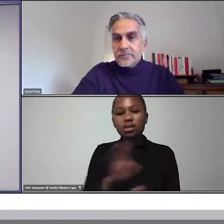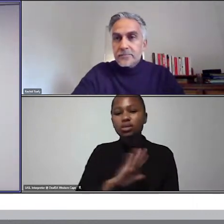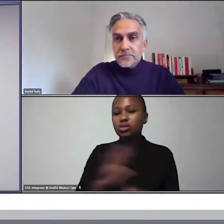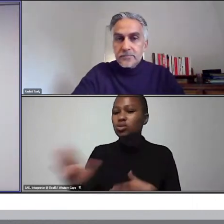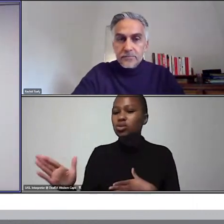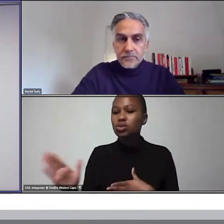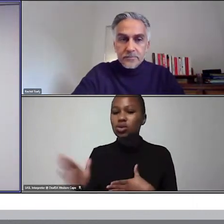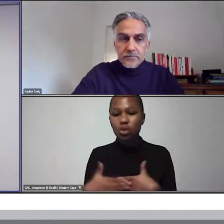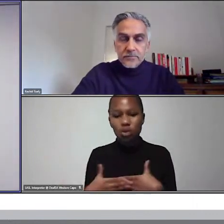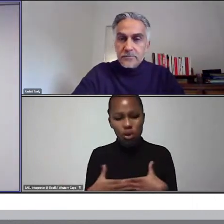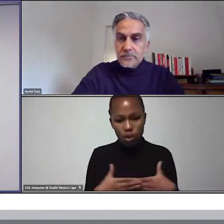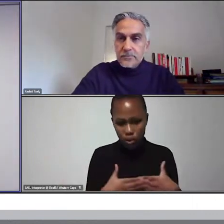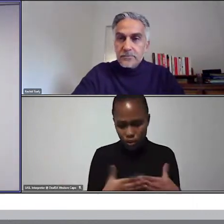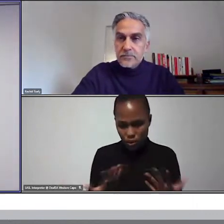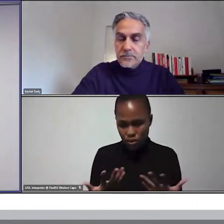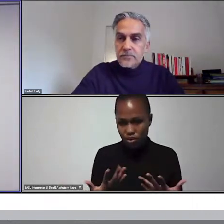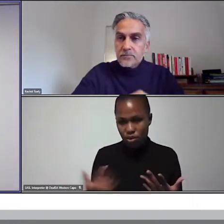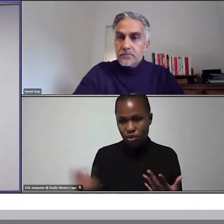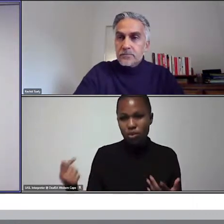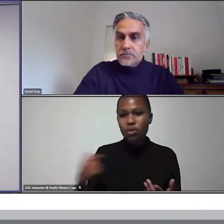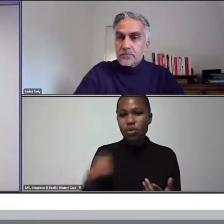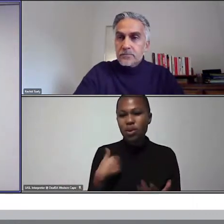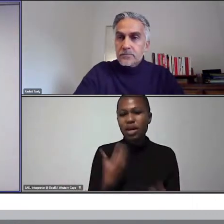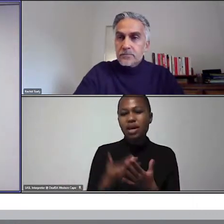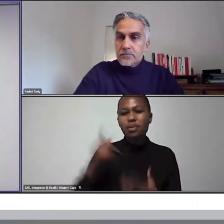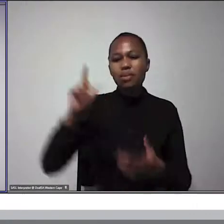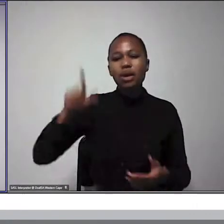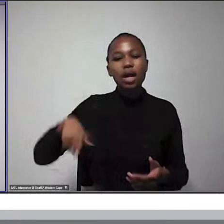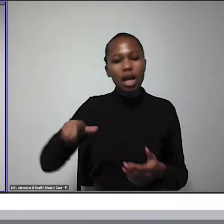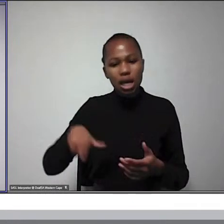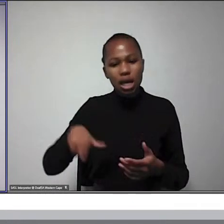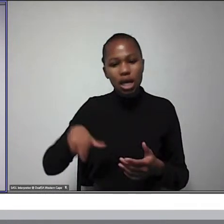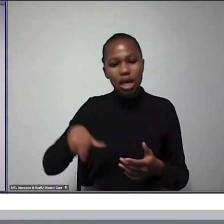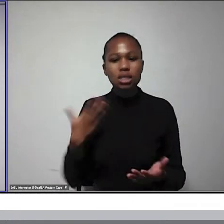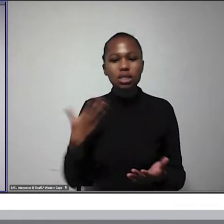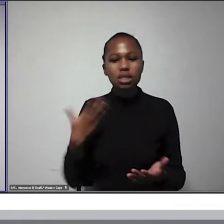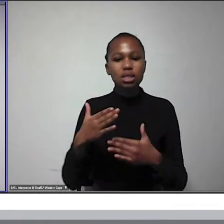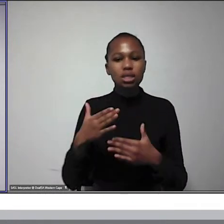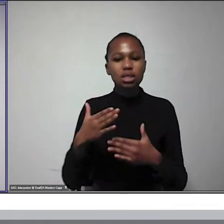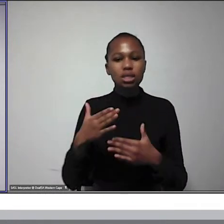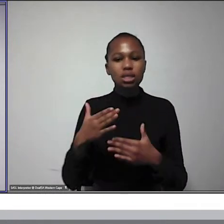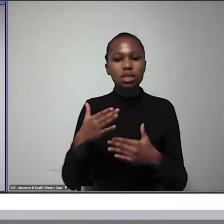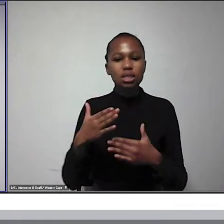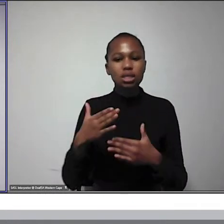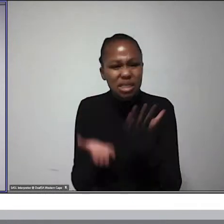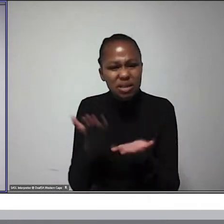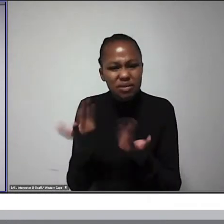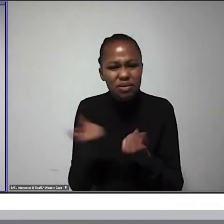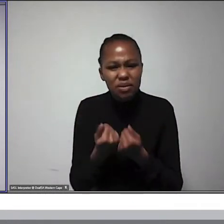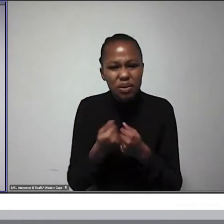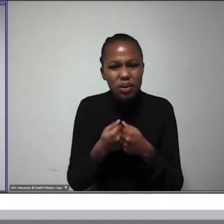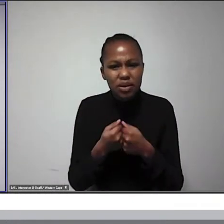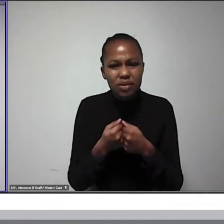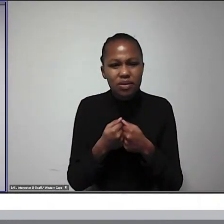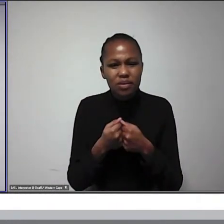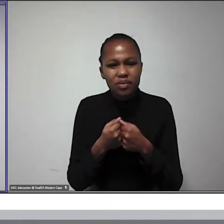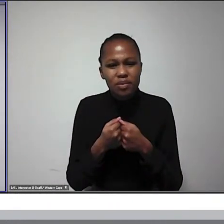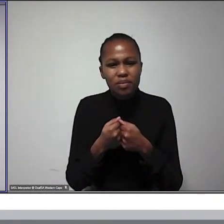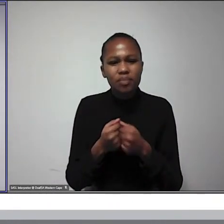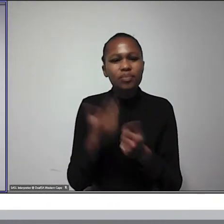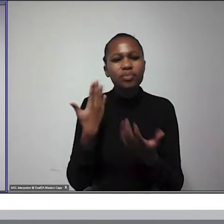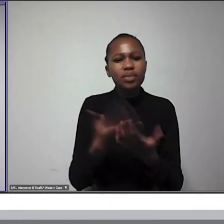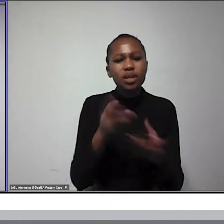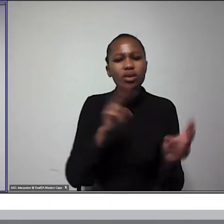did right. We're just going to be less competitive. So what will happen, you lose the preference. So for